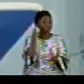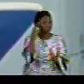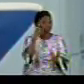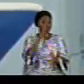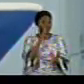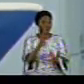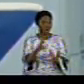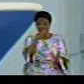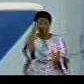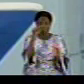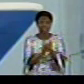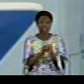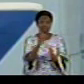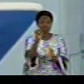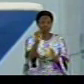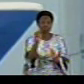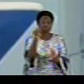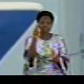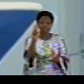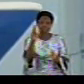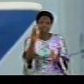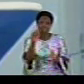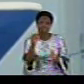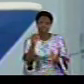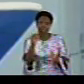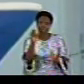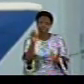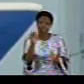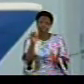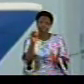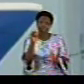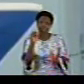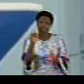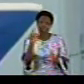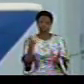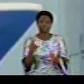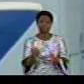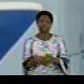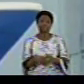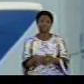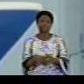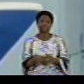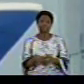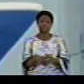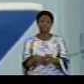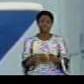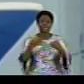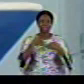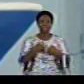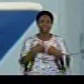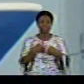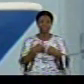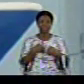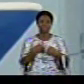tumor had woven itself into some vital organs in her